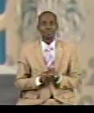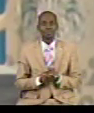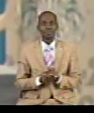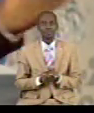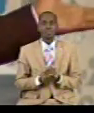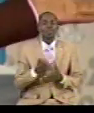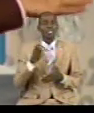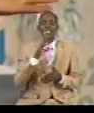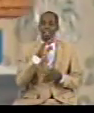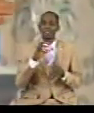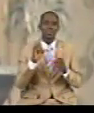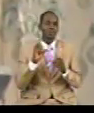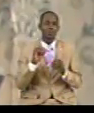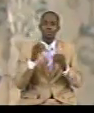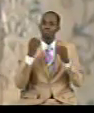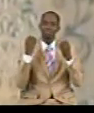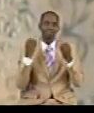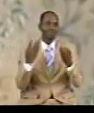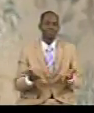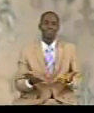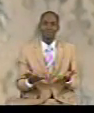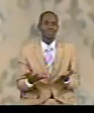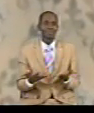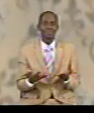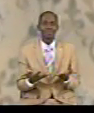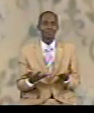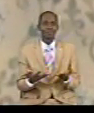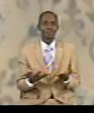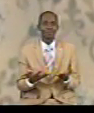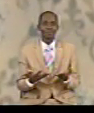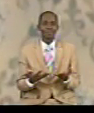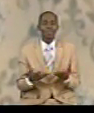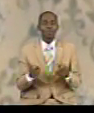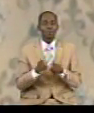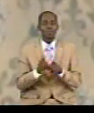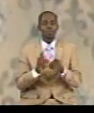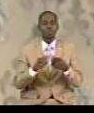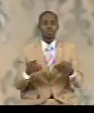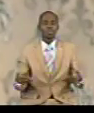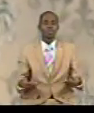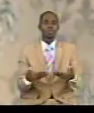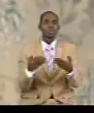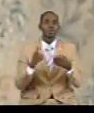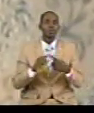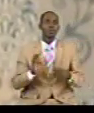There are so many. I'd love to also introduce us.